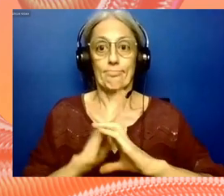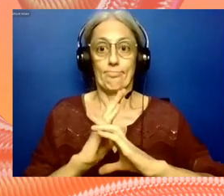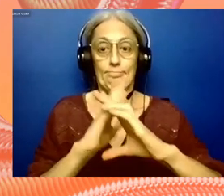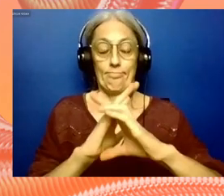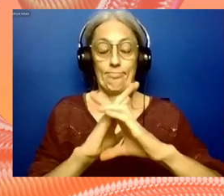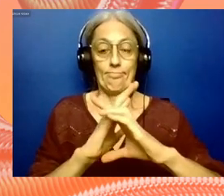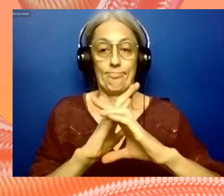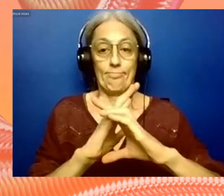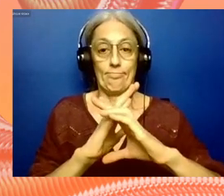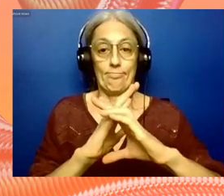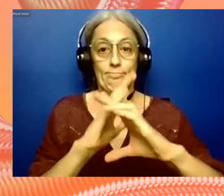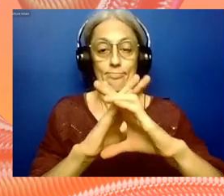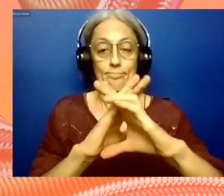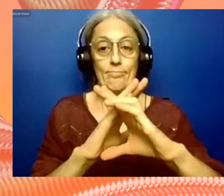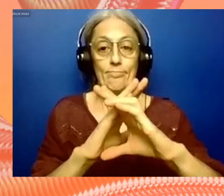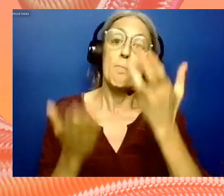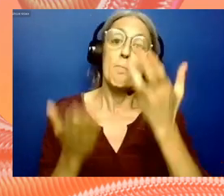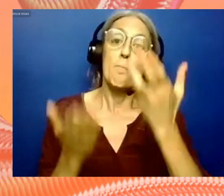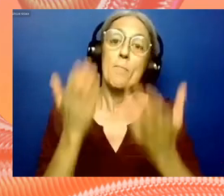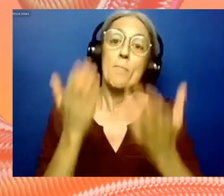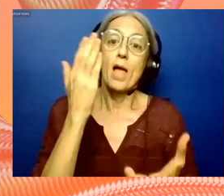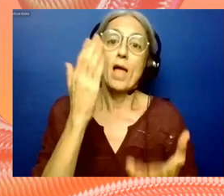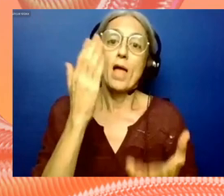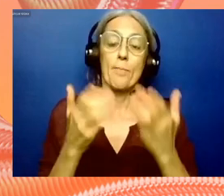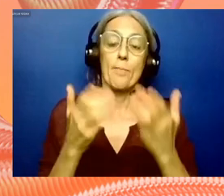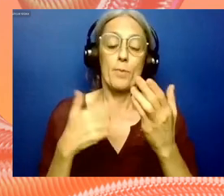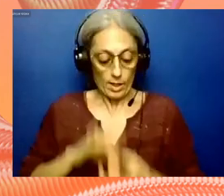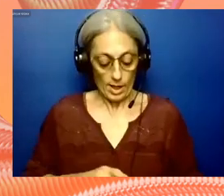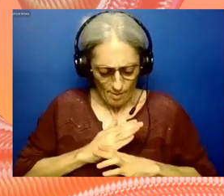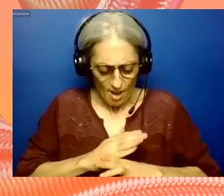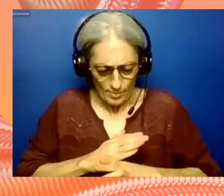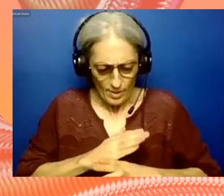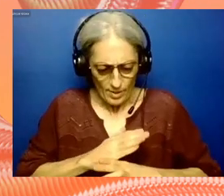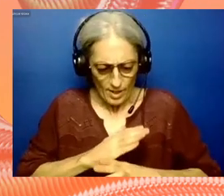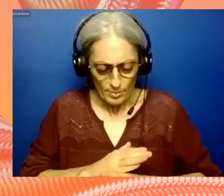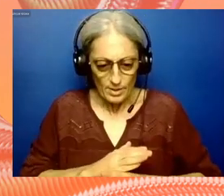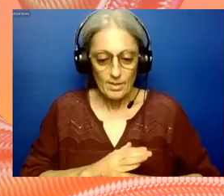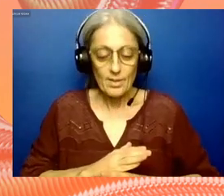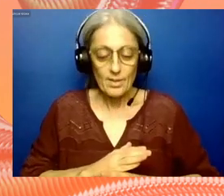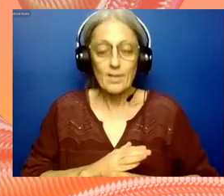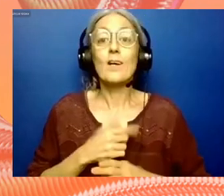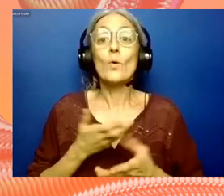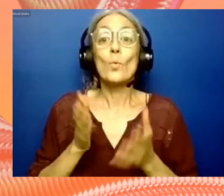that bigger organizing intelligence be removed with